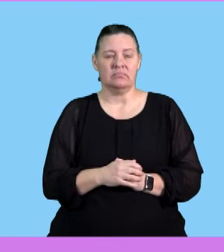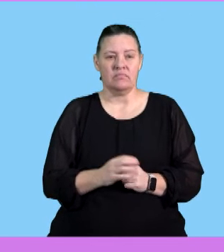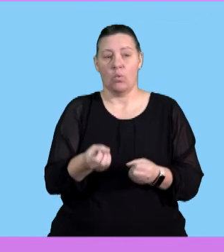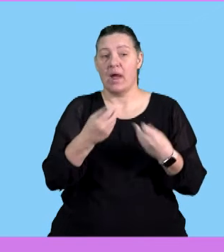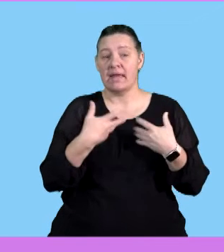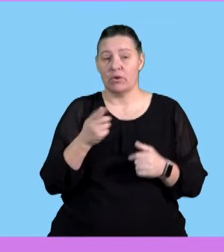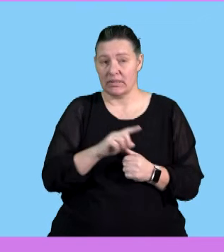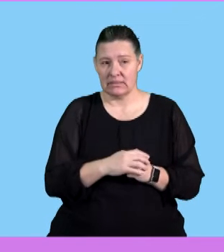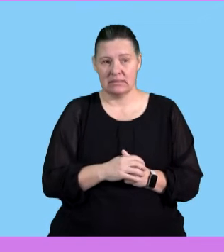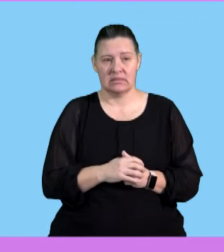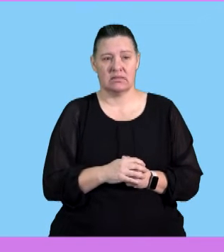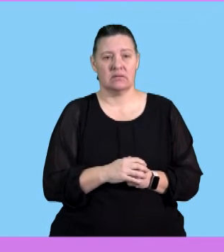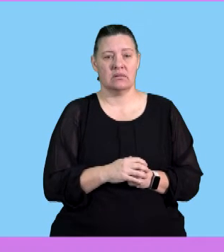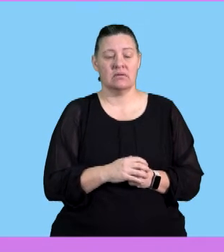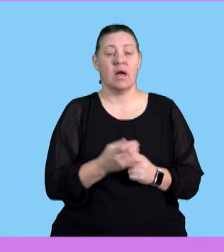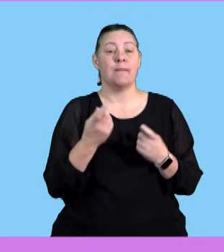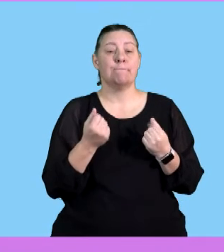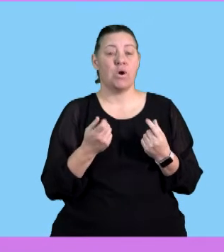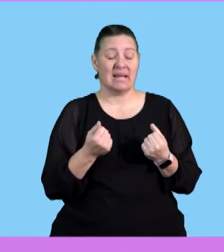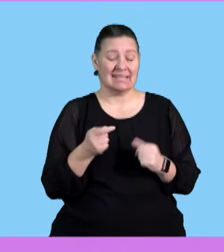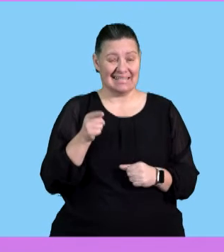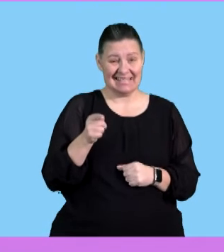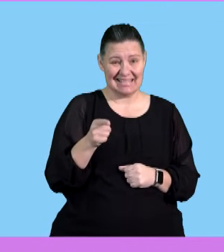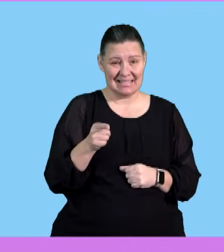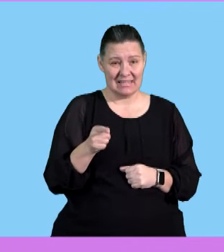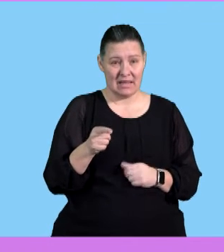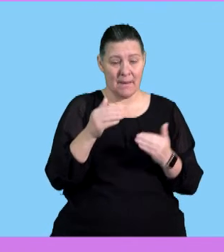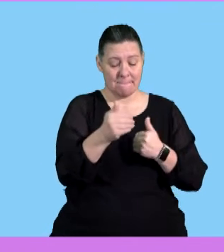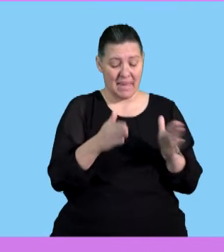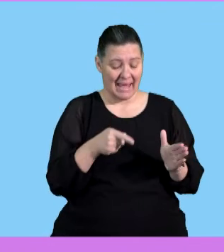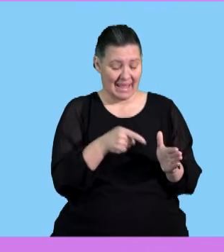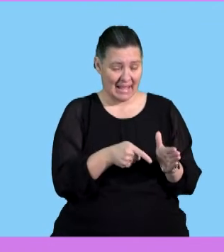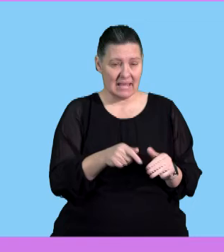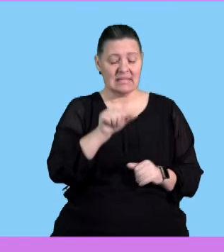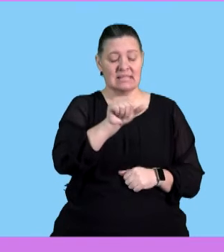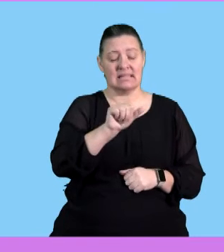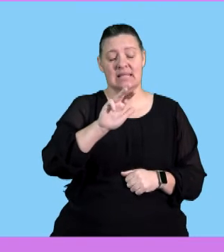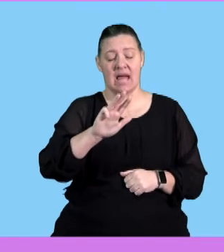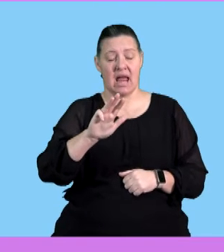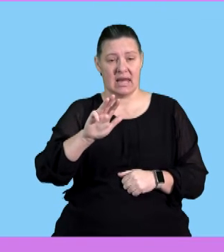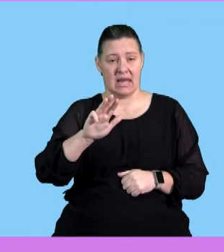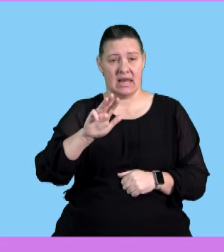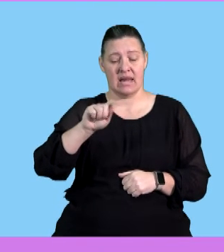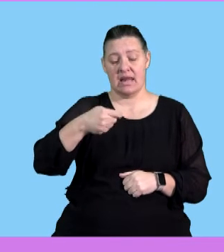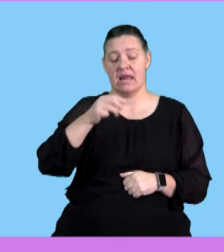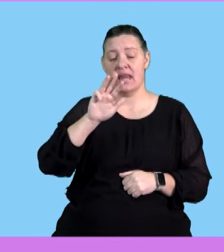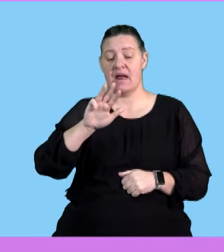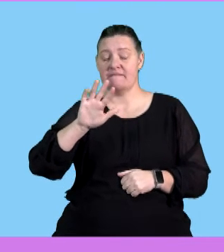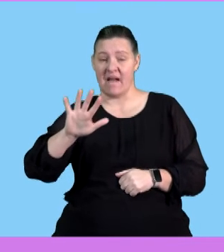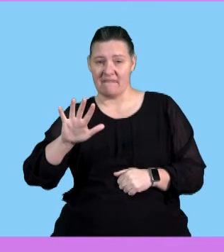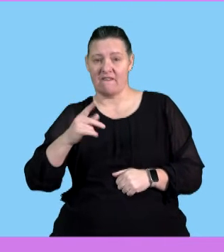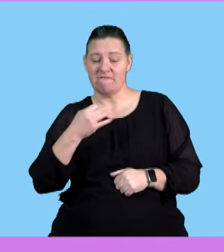now starting with what we are given the price of this 6-pack to be 69